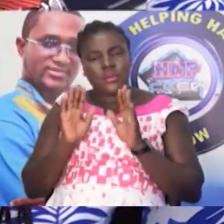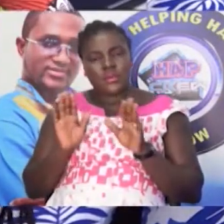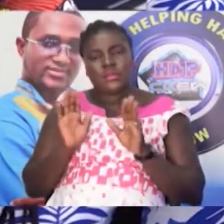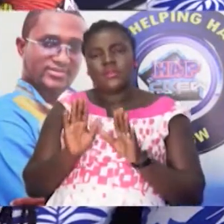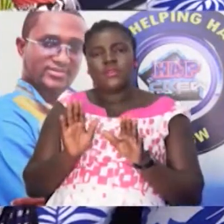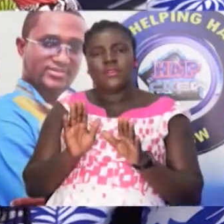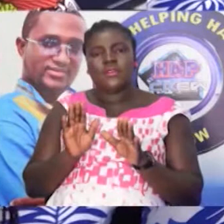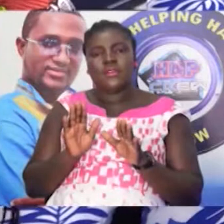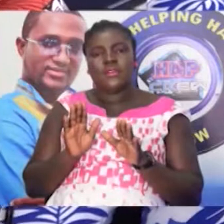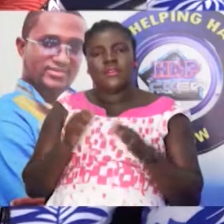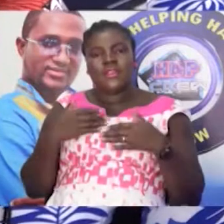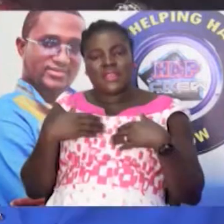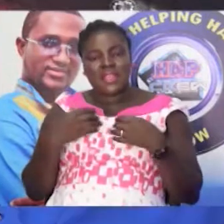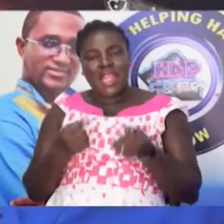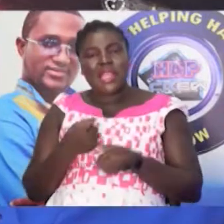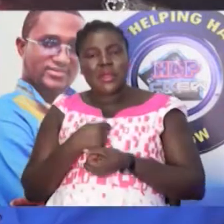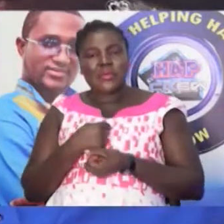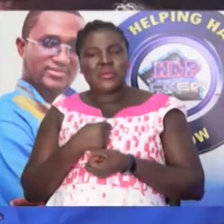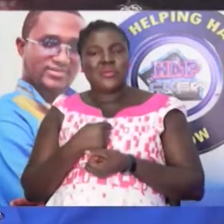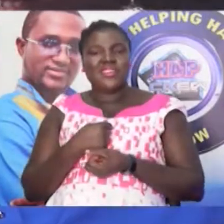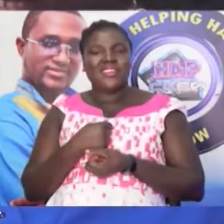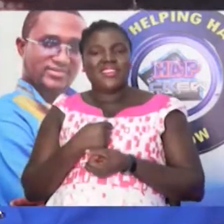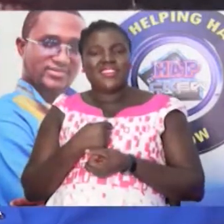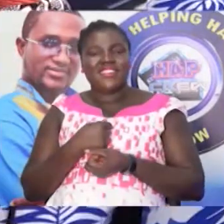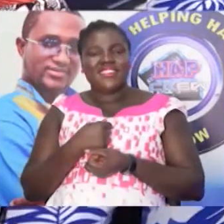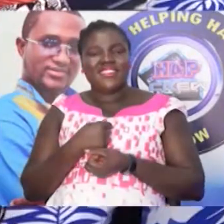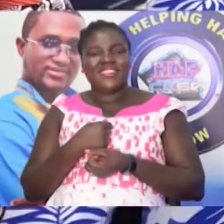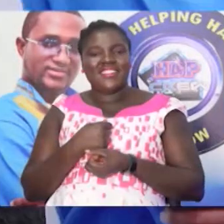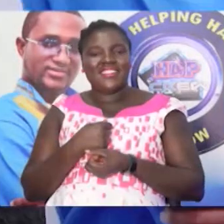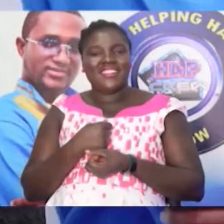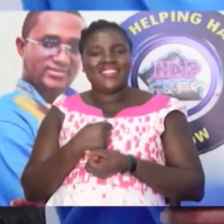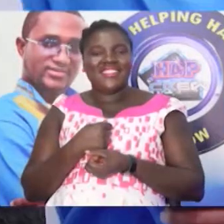then miraculously heal me.